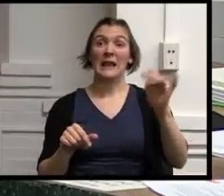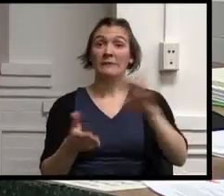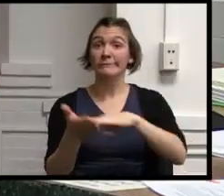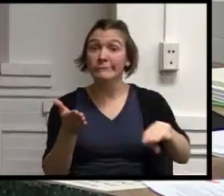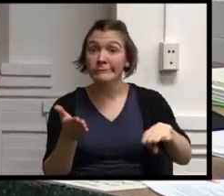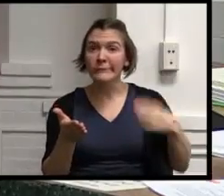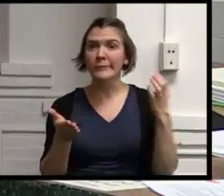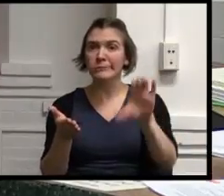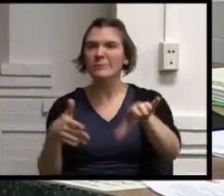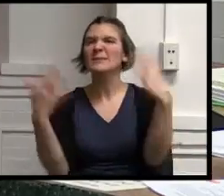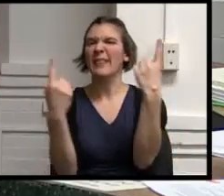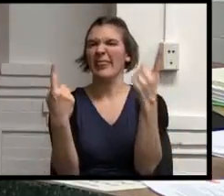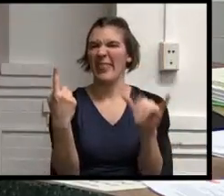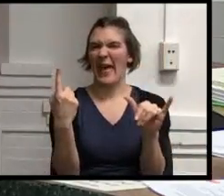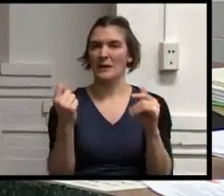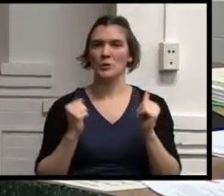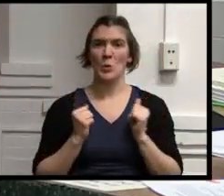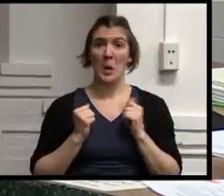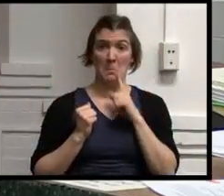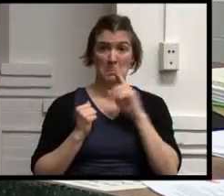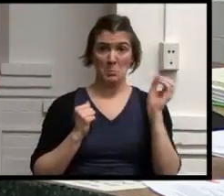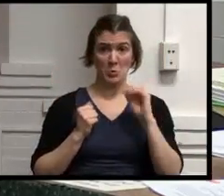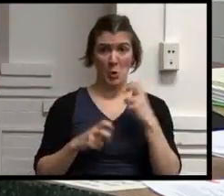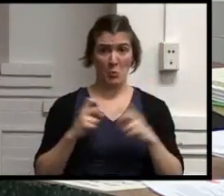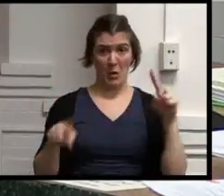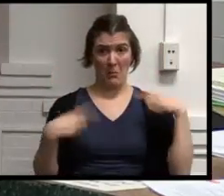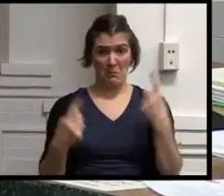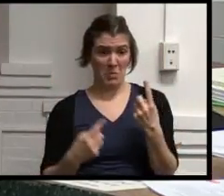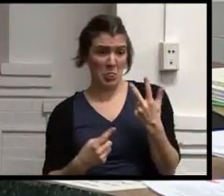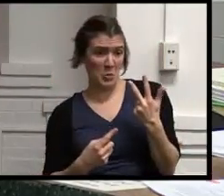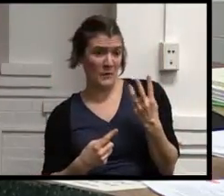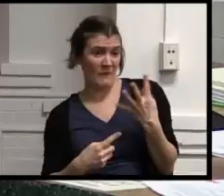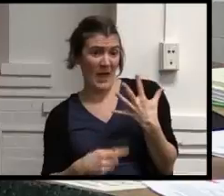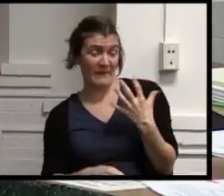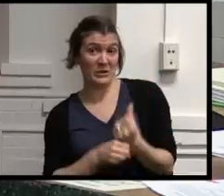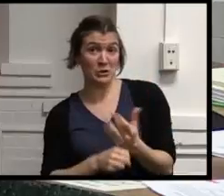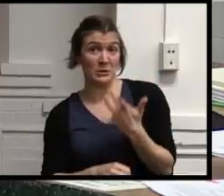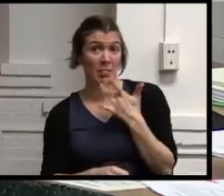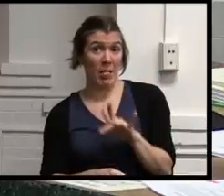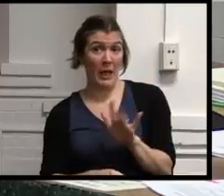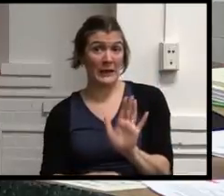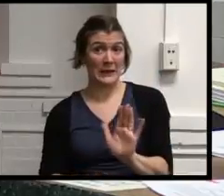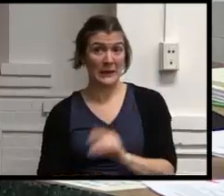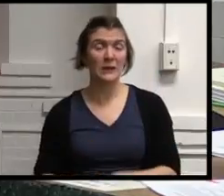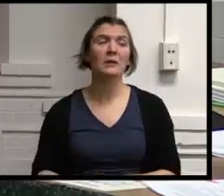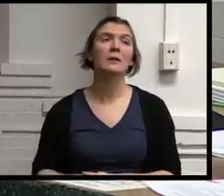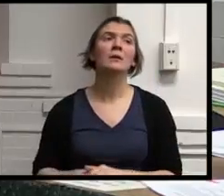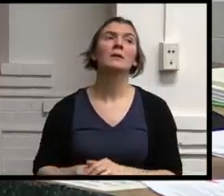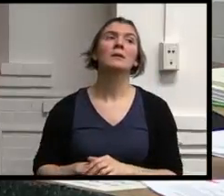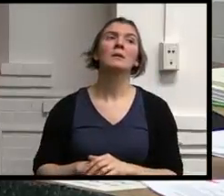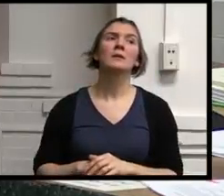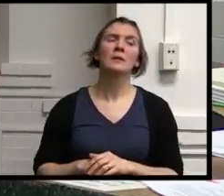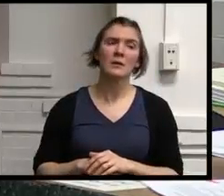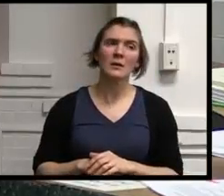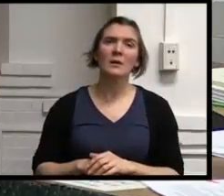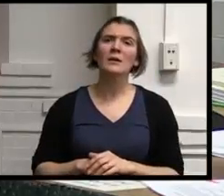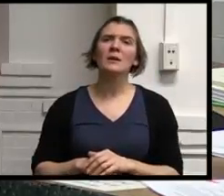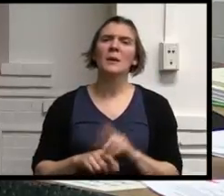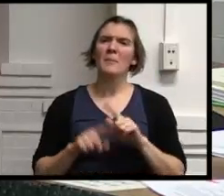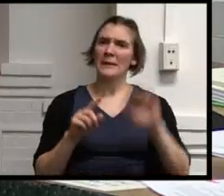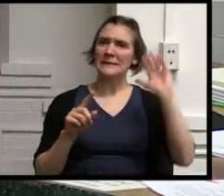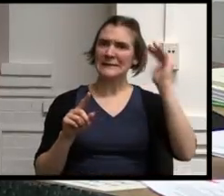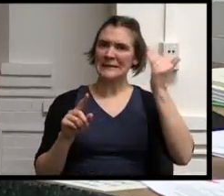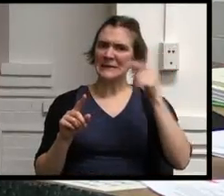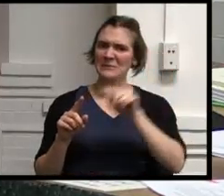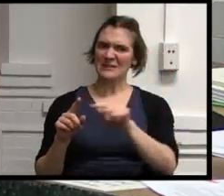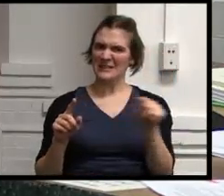those to that accounting issue in the last 3, 4, 5 years. And what I came to understand